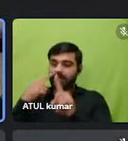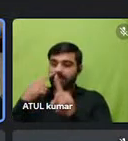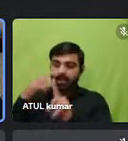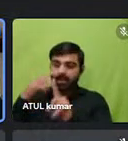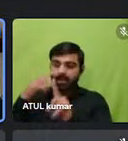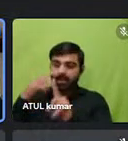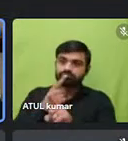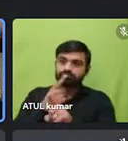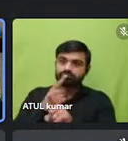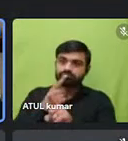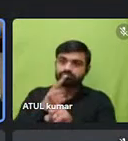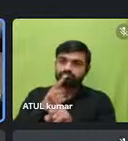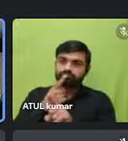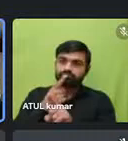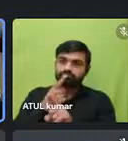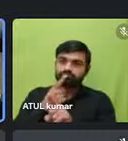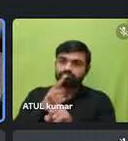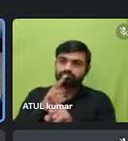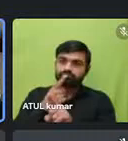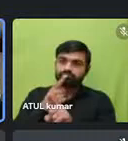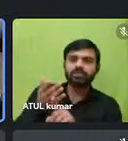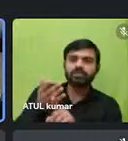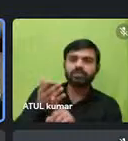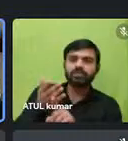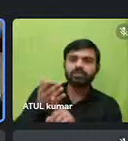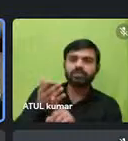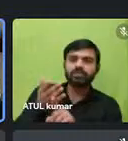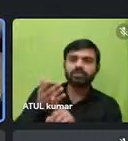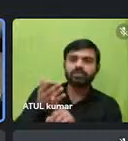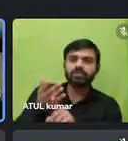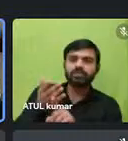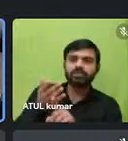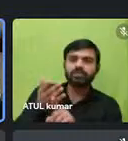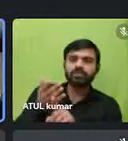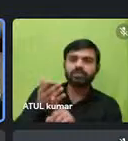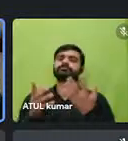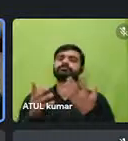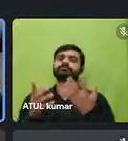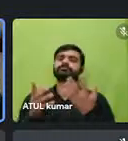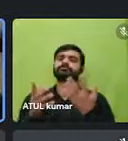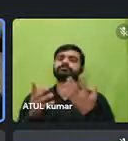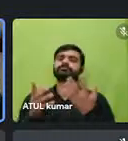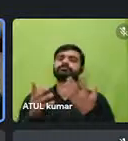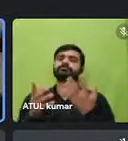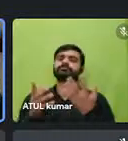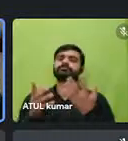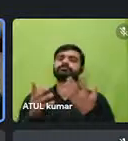of deafness is delayed, whether they actually are